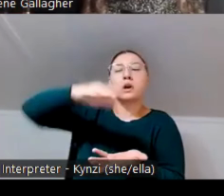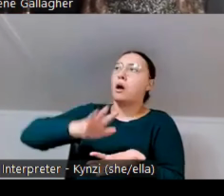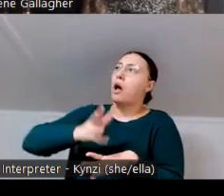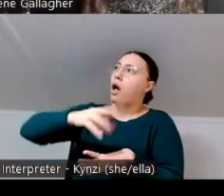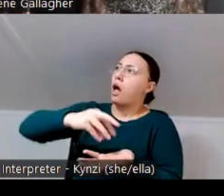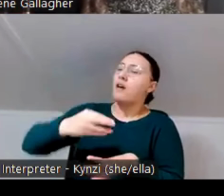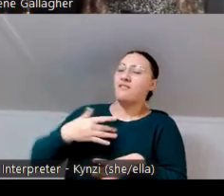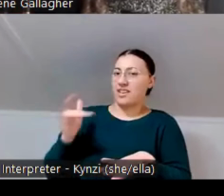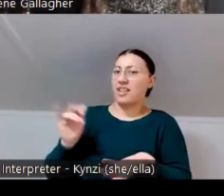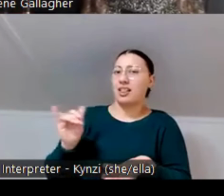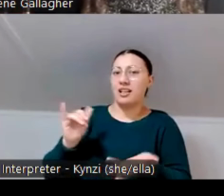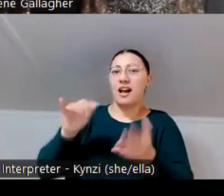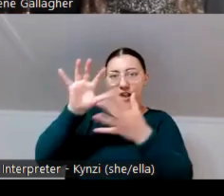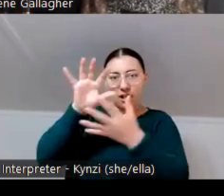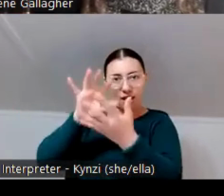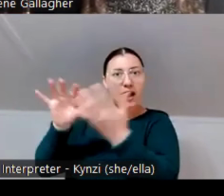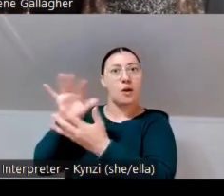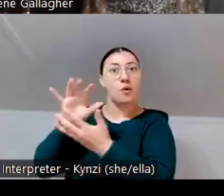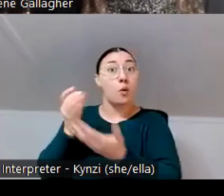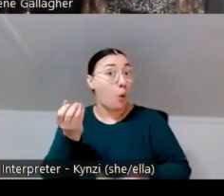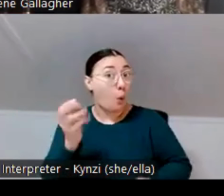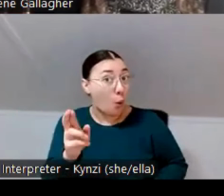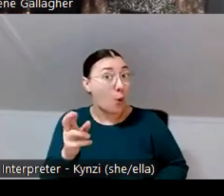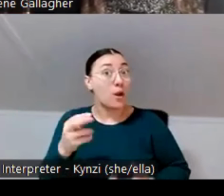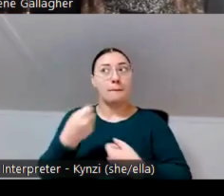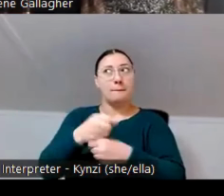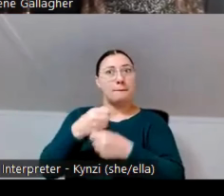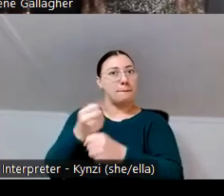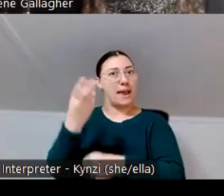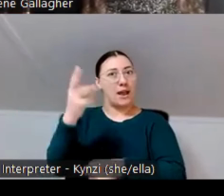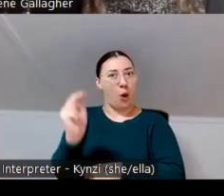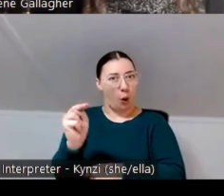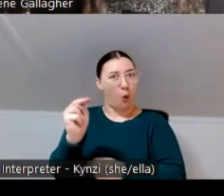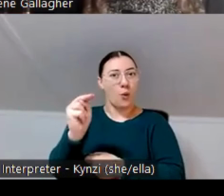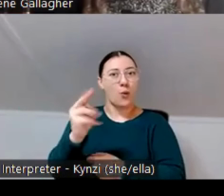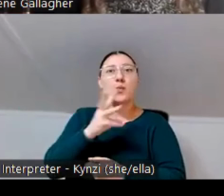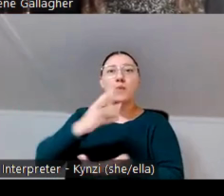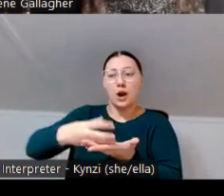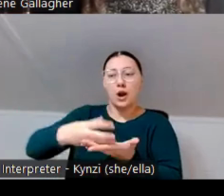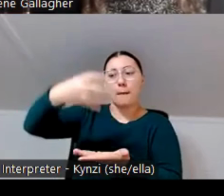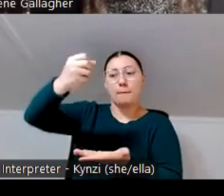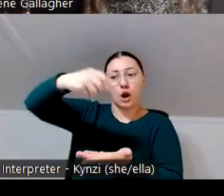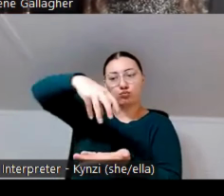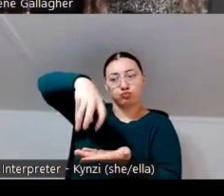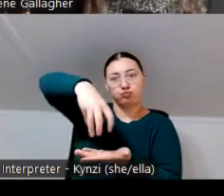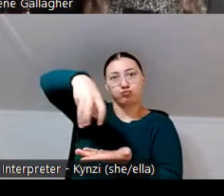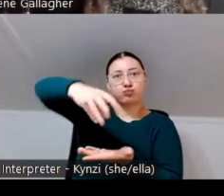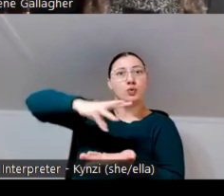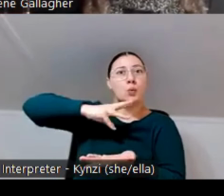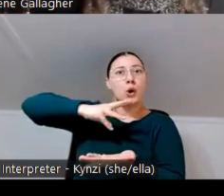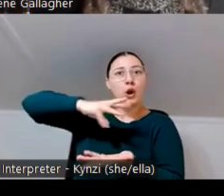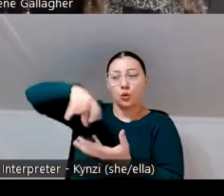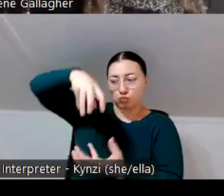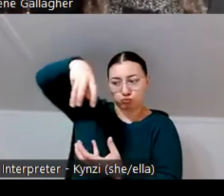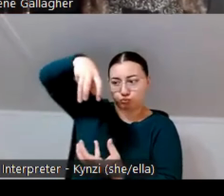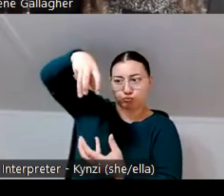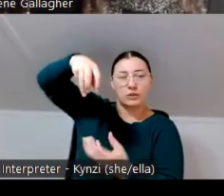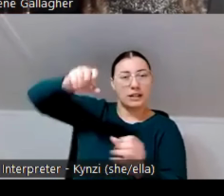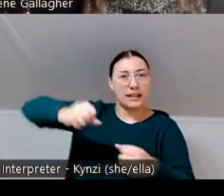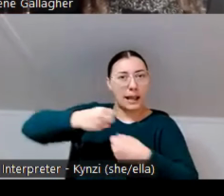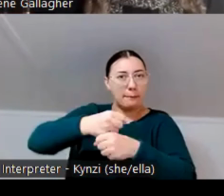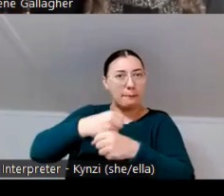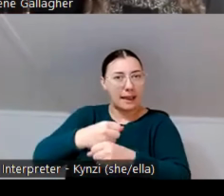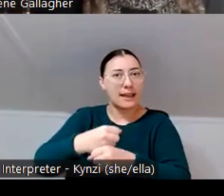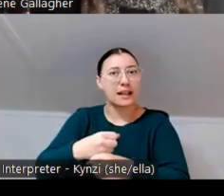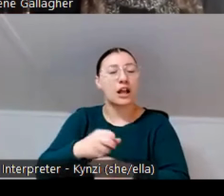if you have the Ultimate Kid's Guide to the Weather book that some of you may have received in the mail along with this activity, they have an